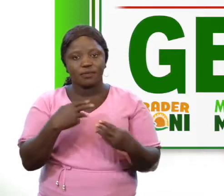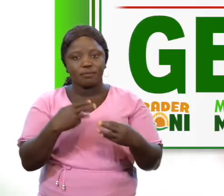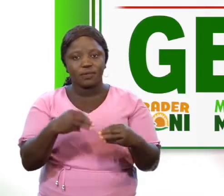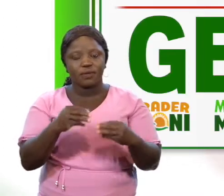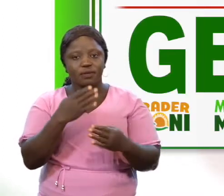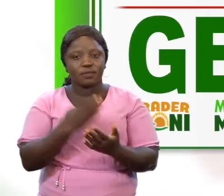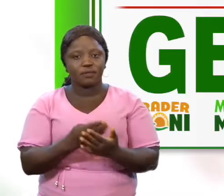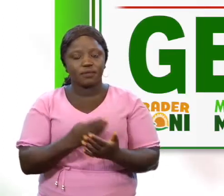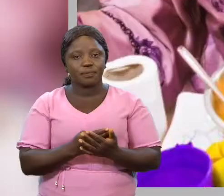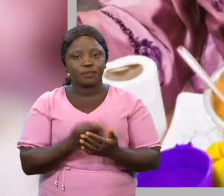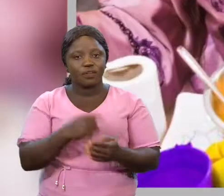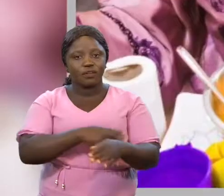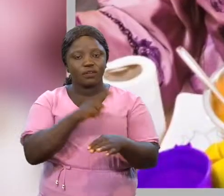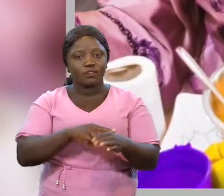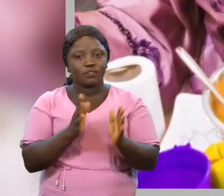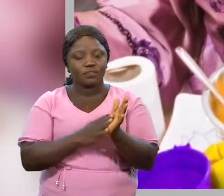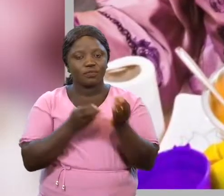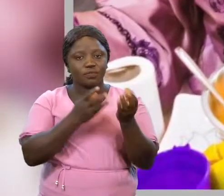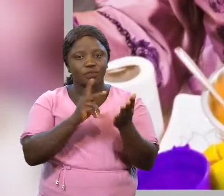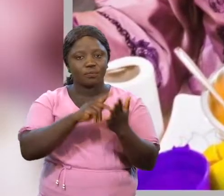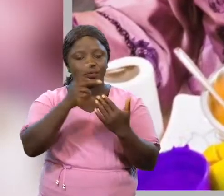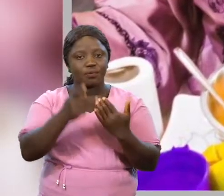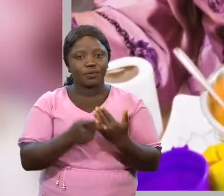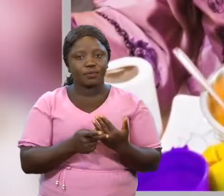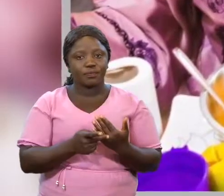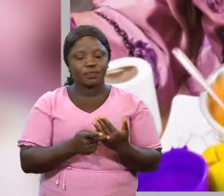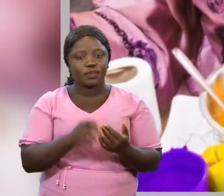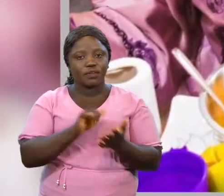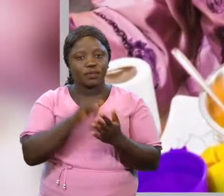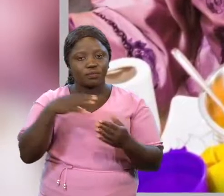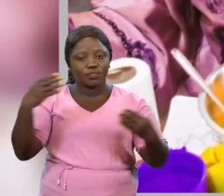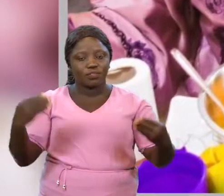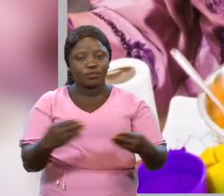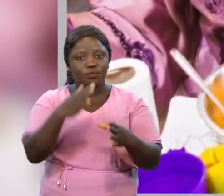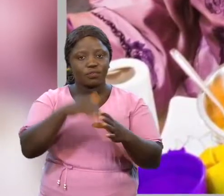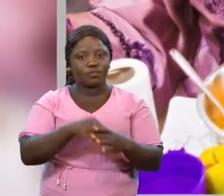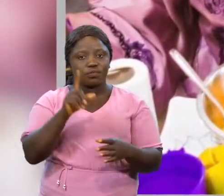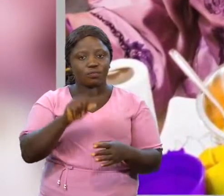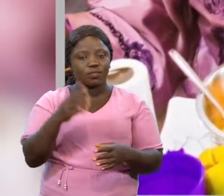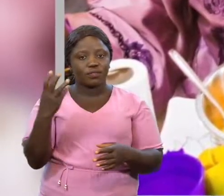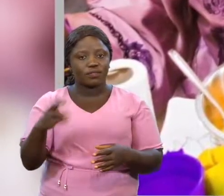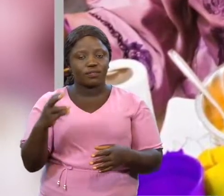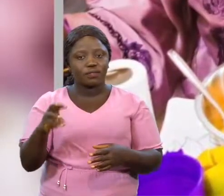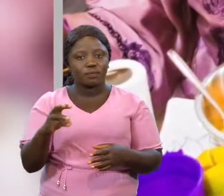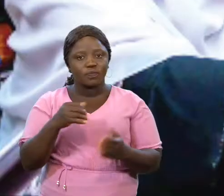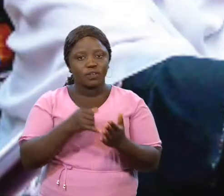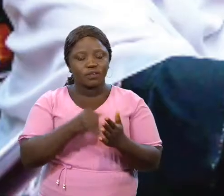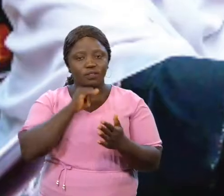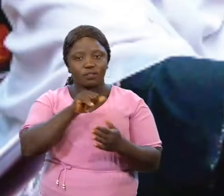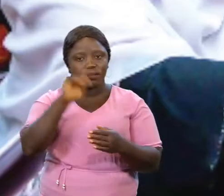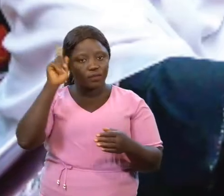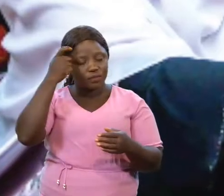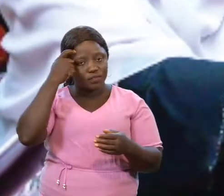money. The National Homegrown School Feeding Program, which was introduced in 2016,